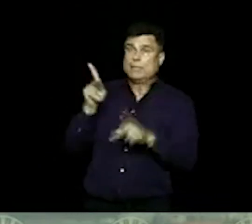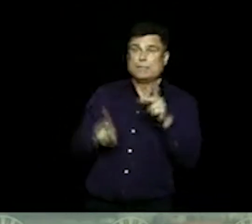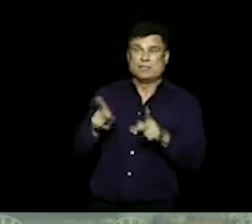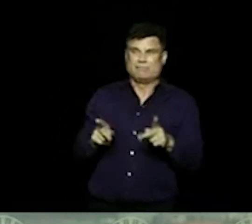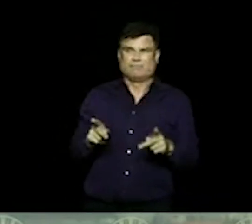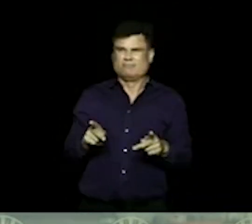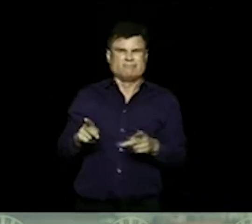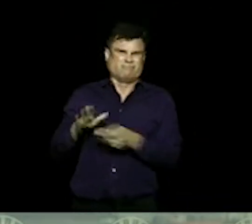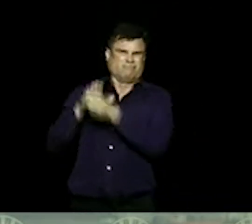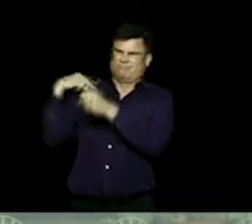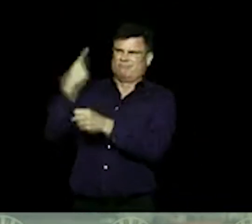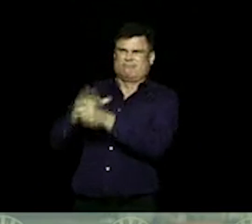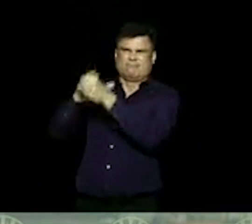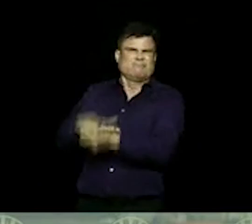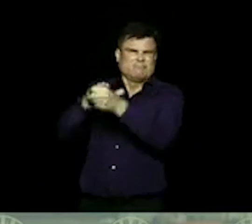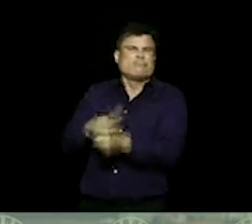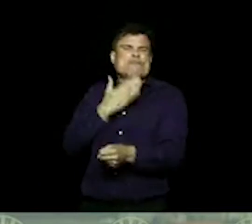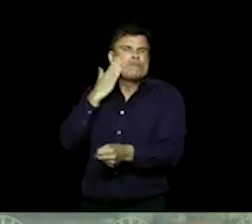those.